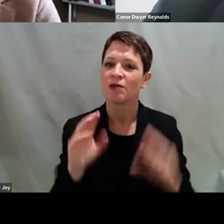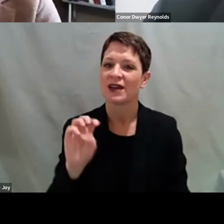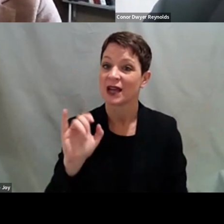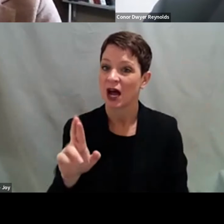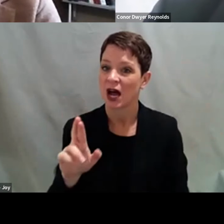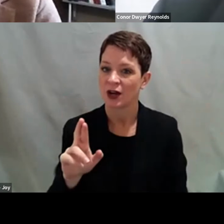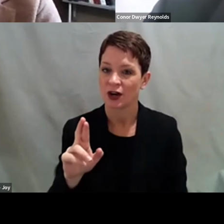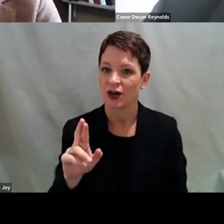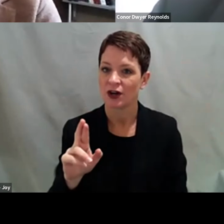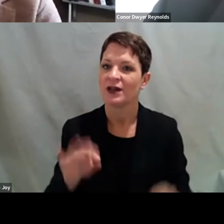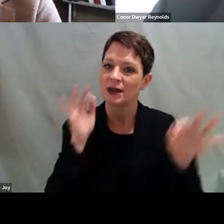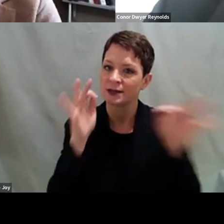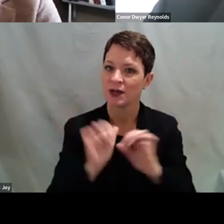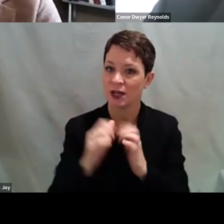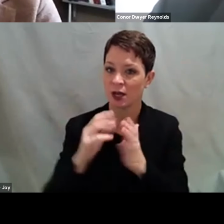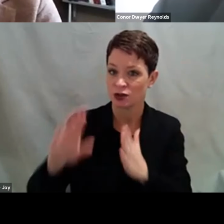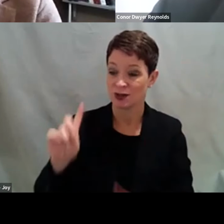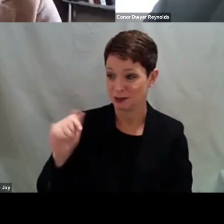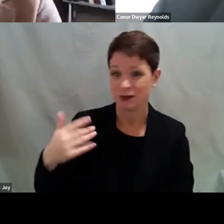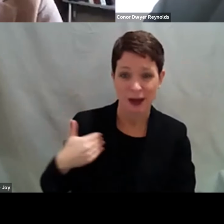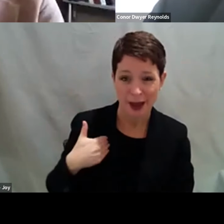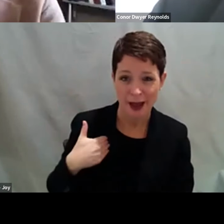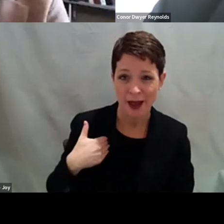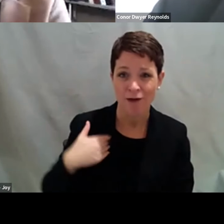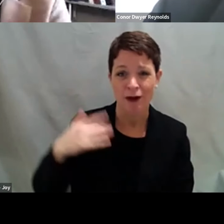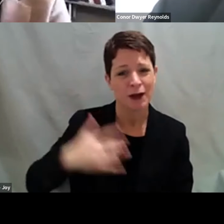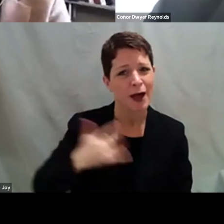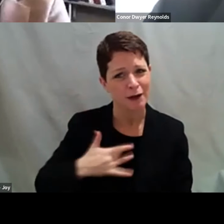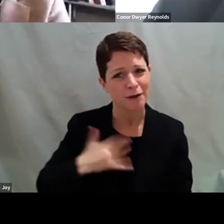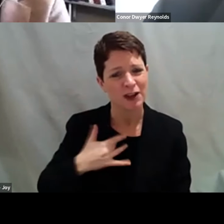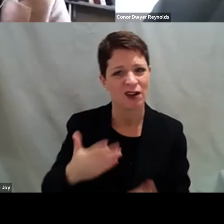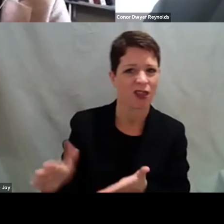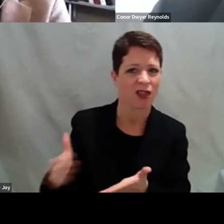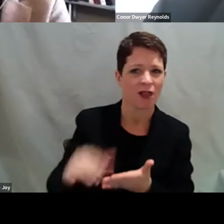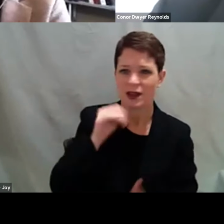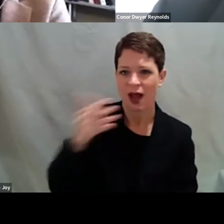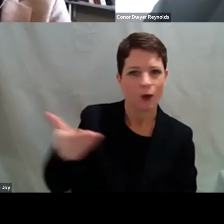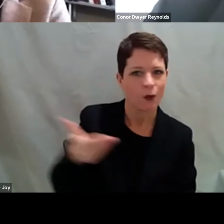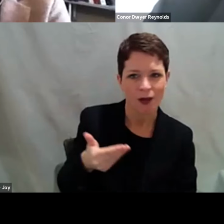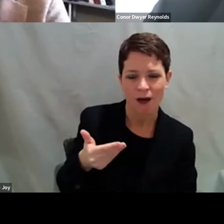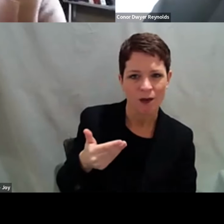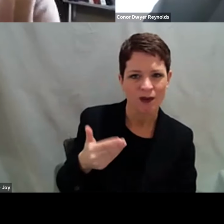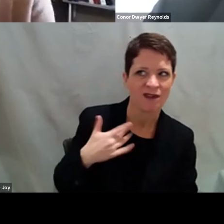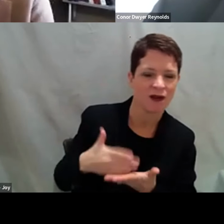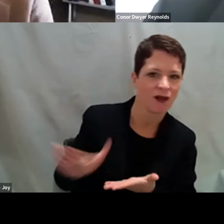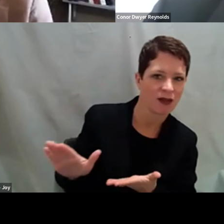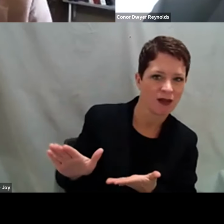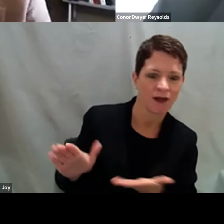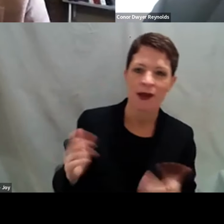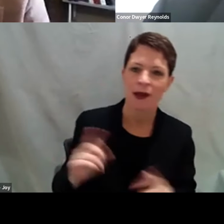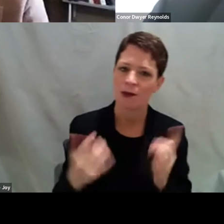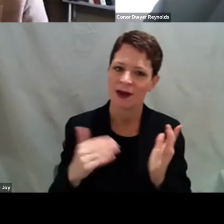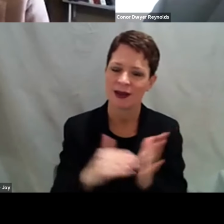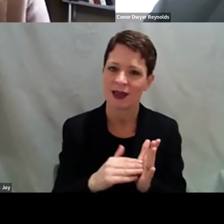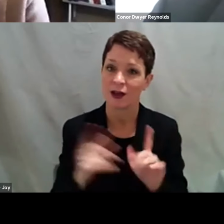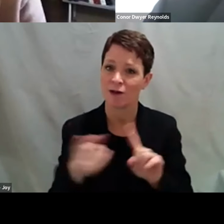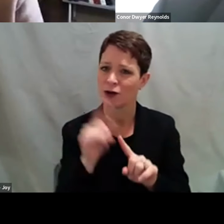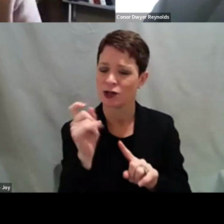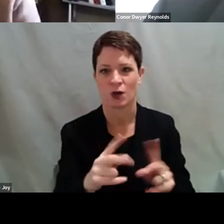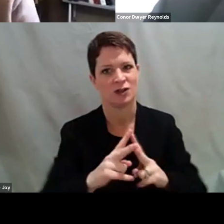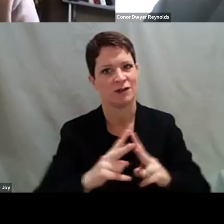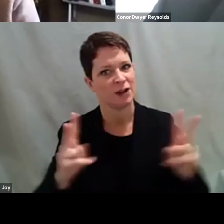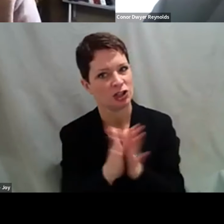helpfully captures how students with disabilities may feel unwelcome. And the first question, which is seemingly general and